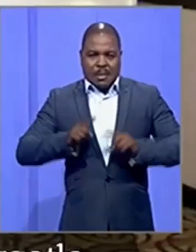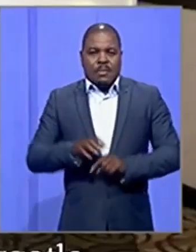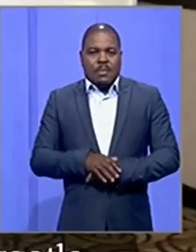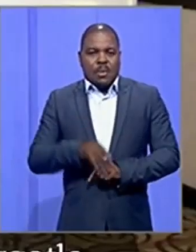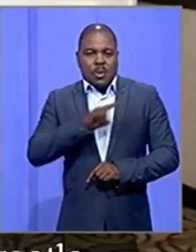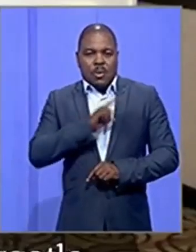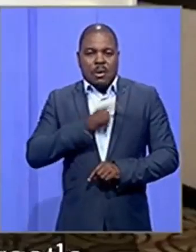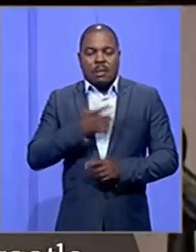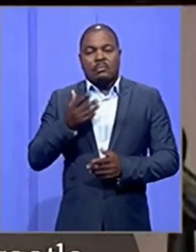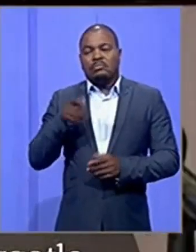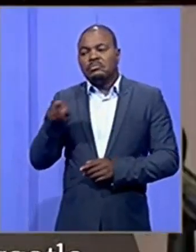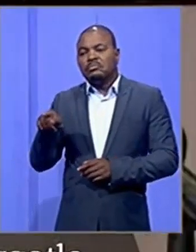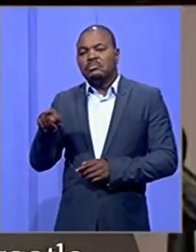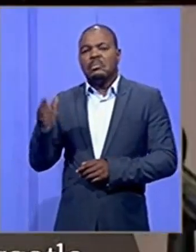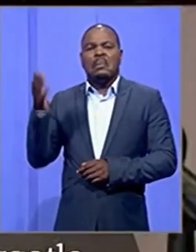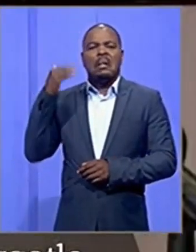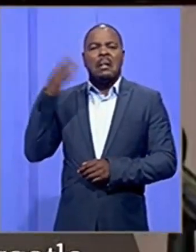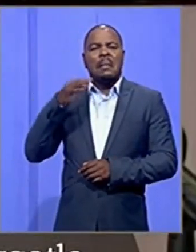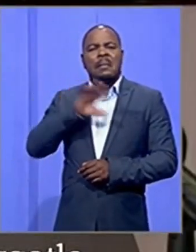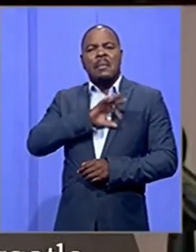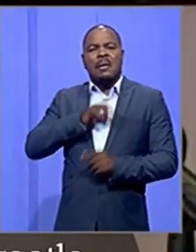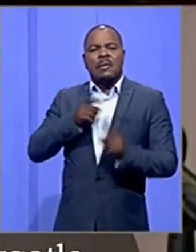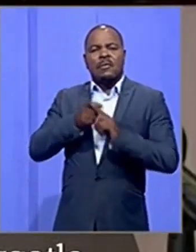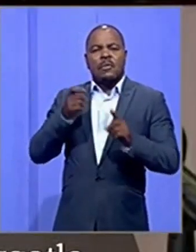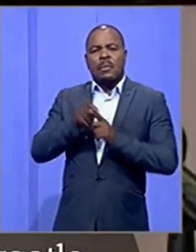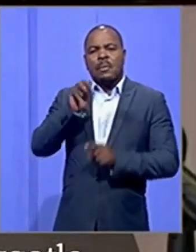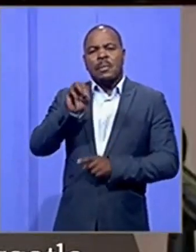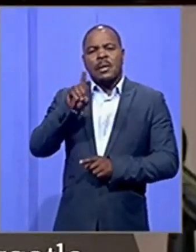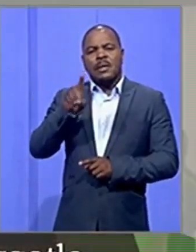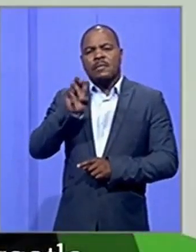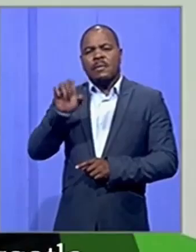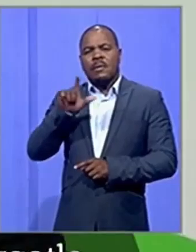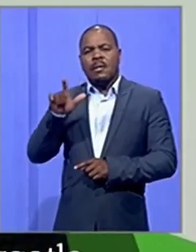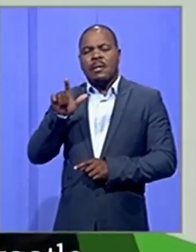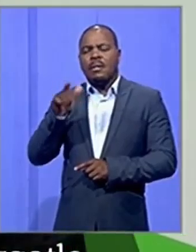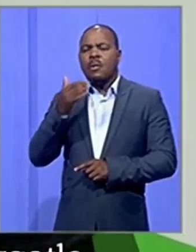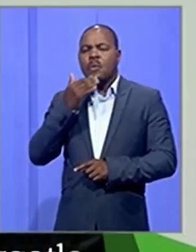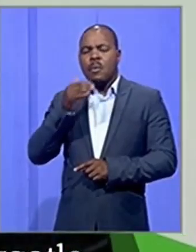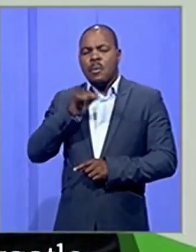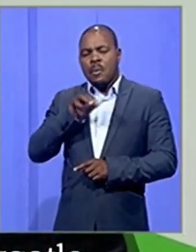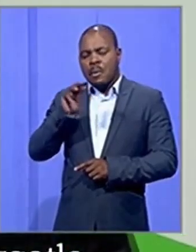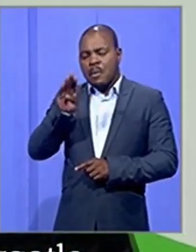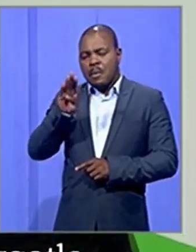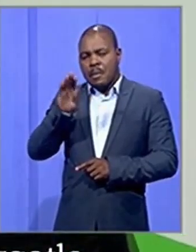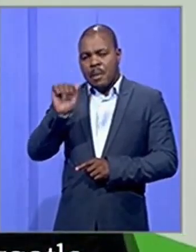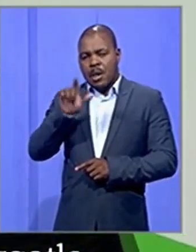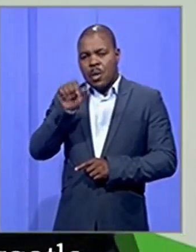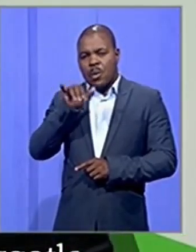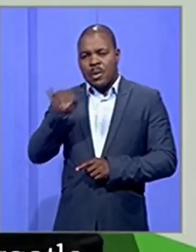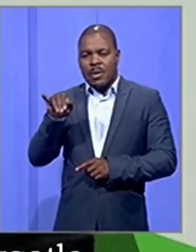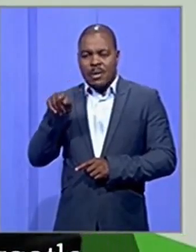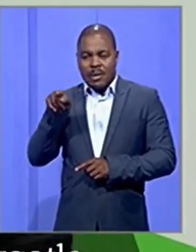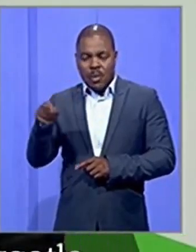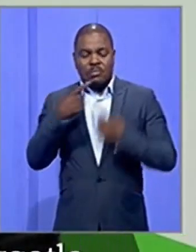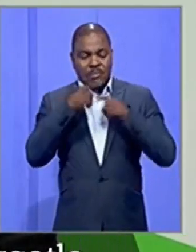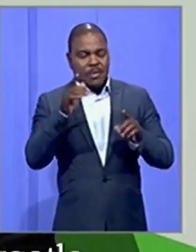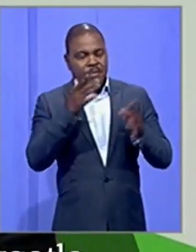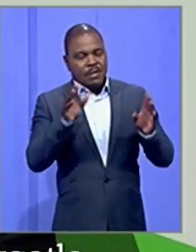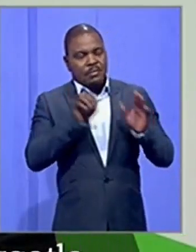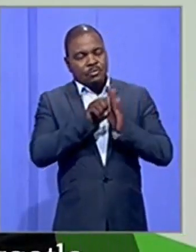tse entsweng ke meyara wa mehleng wa Midvalle Bongani Baloyi. I would just simply say this, that since his